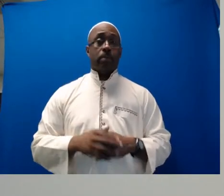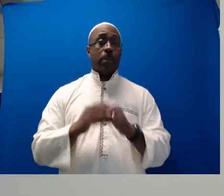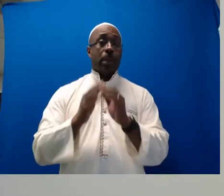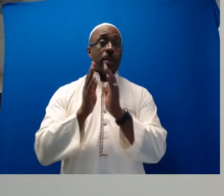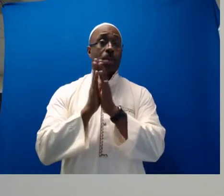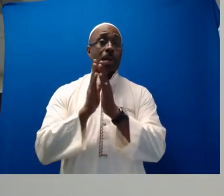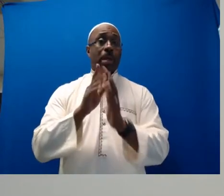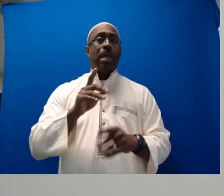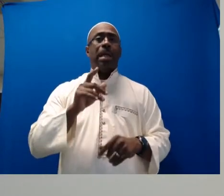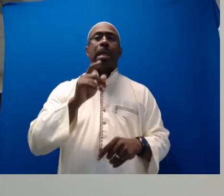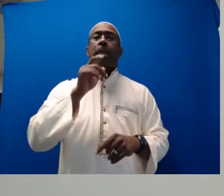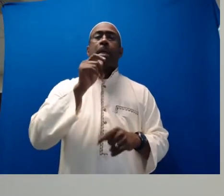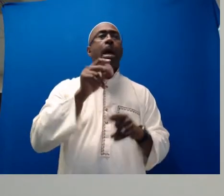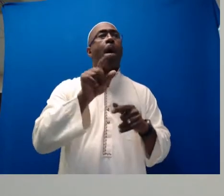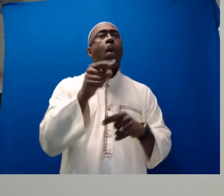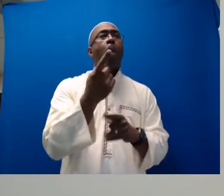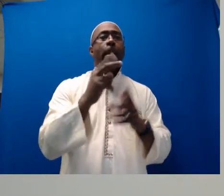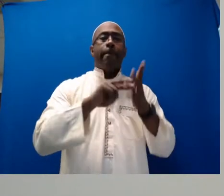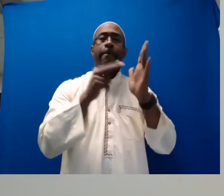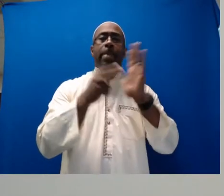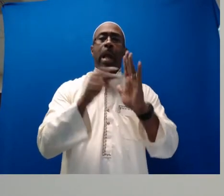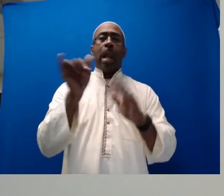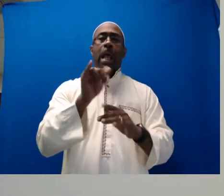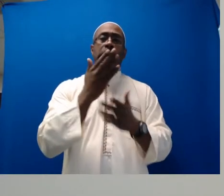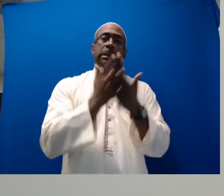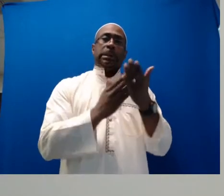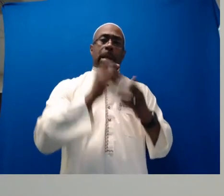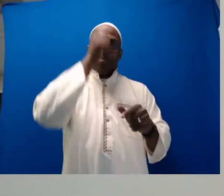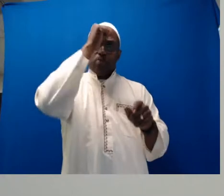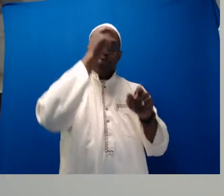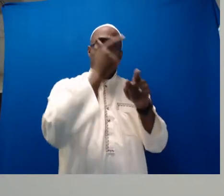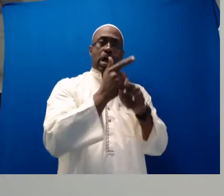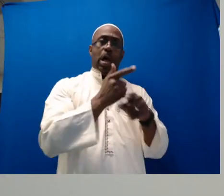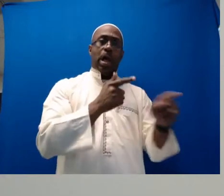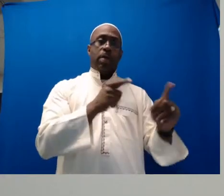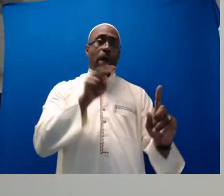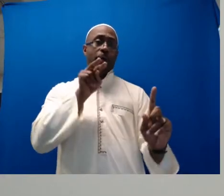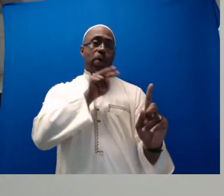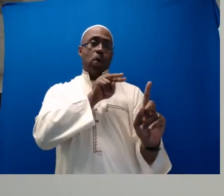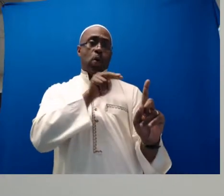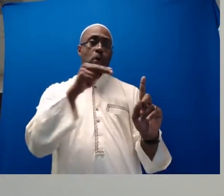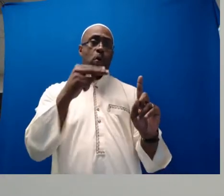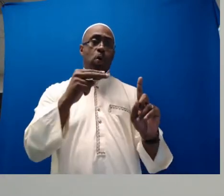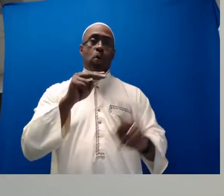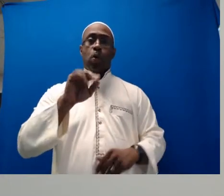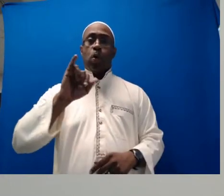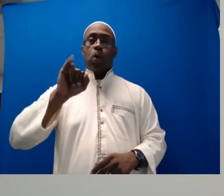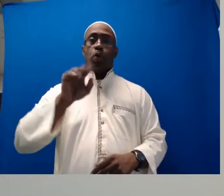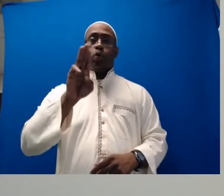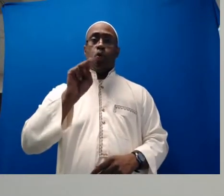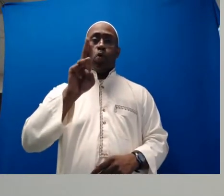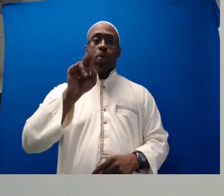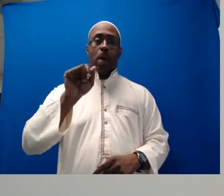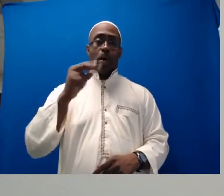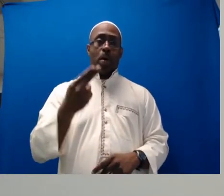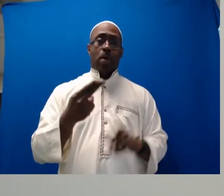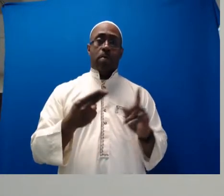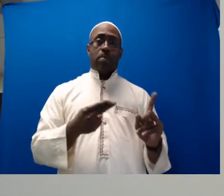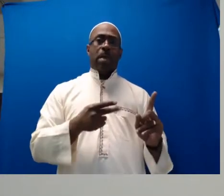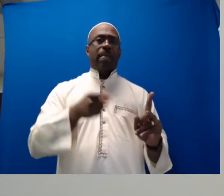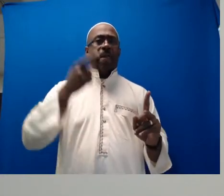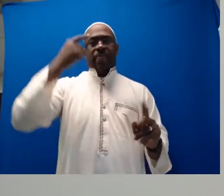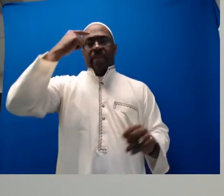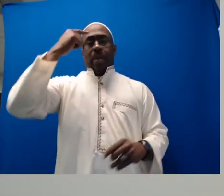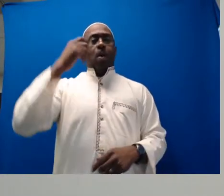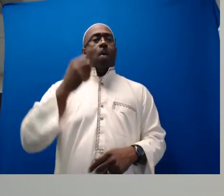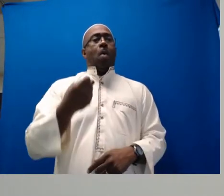not sunnah in the sense of how some brothers and sisters may look at Jumu'ah as zuhr. So they